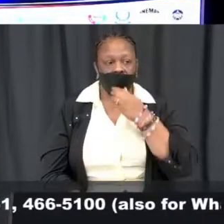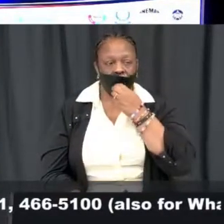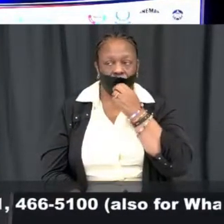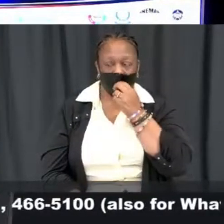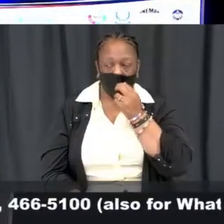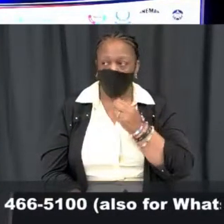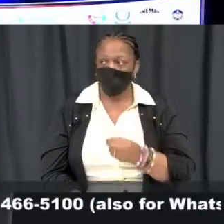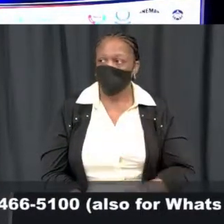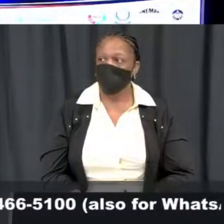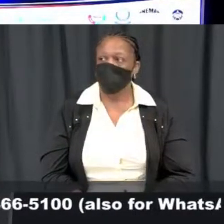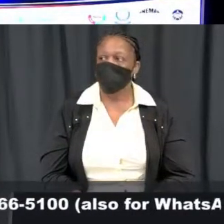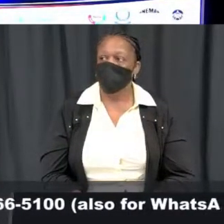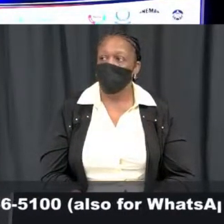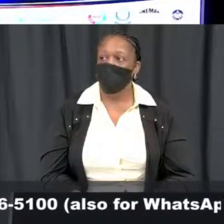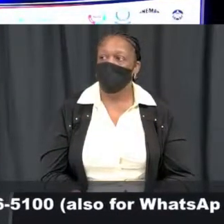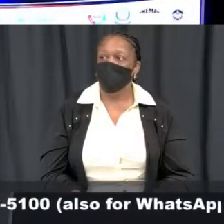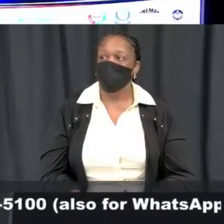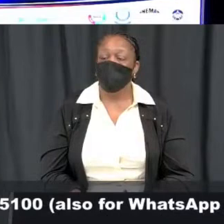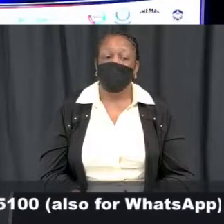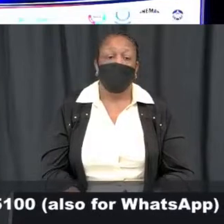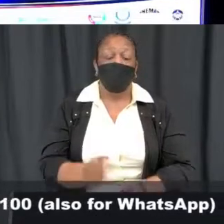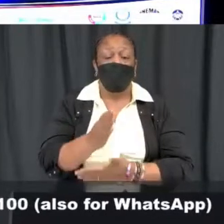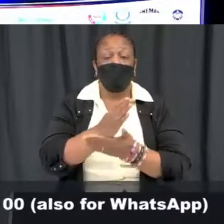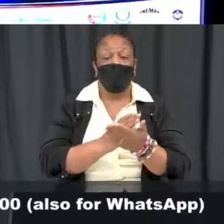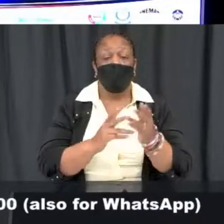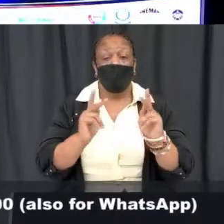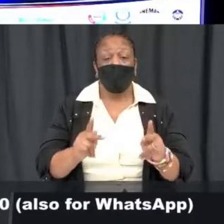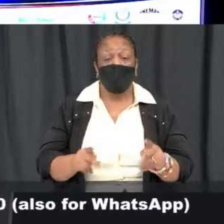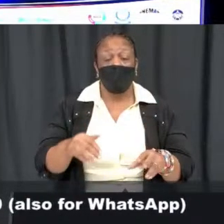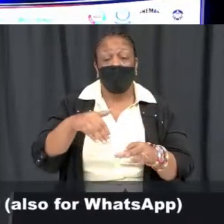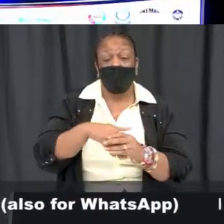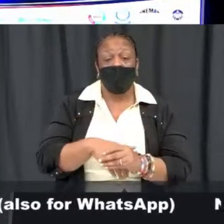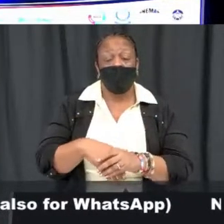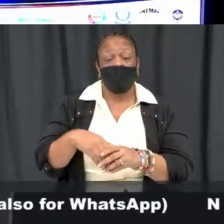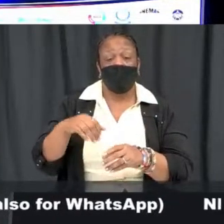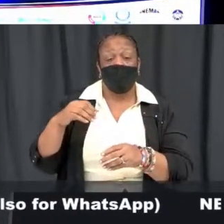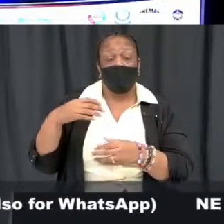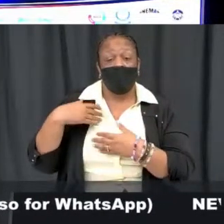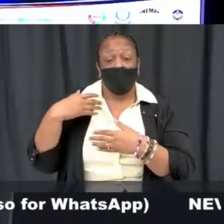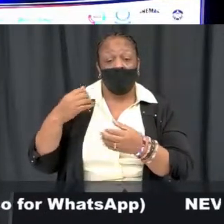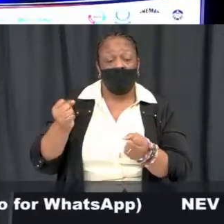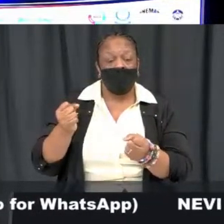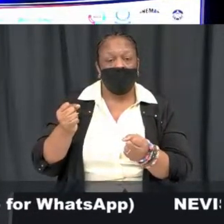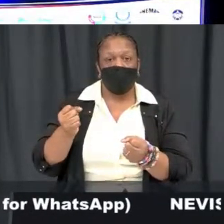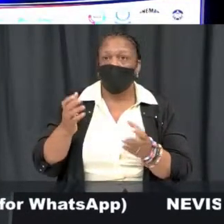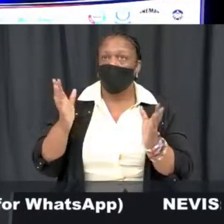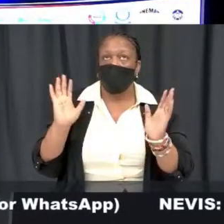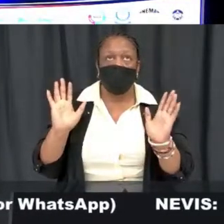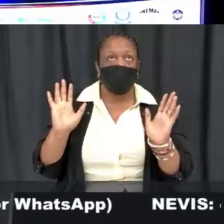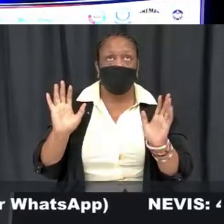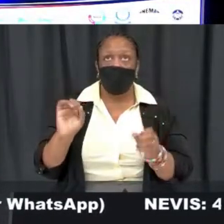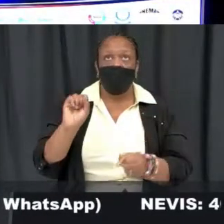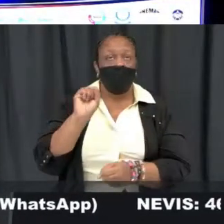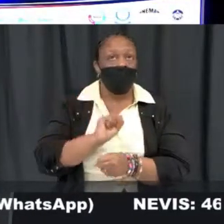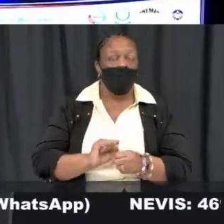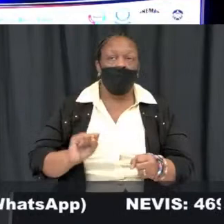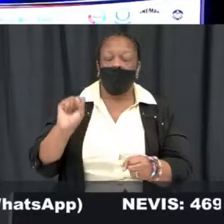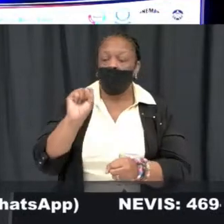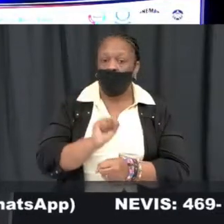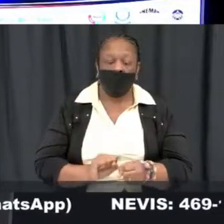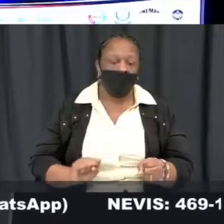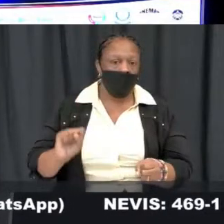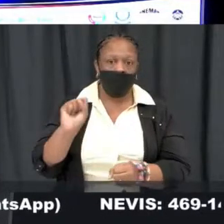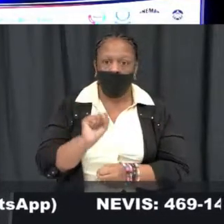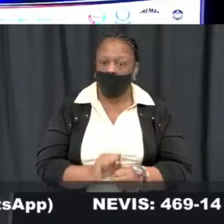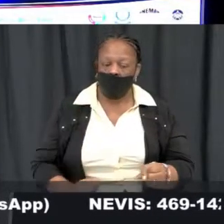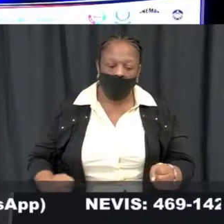health who are going nonstop. Some of them, our testers in particular, they're up at 4 a.m. at mornings,